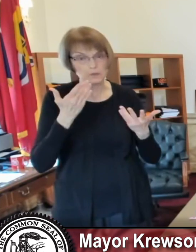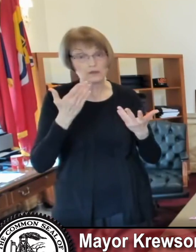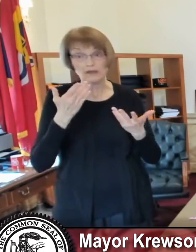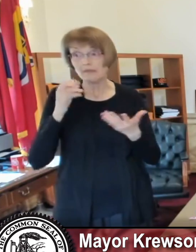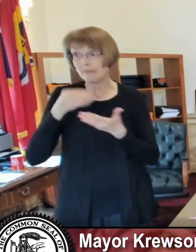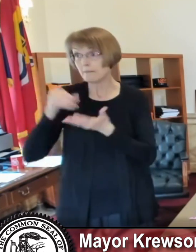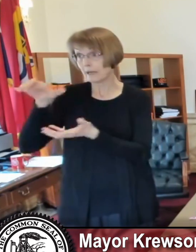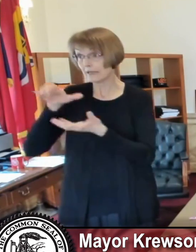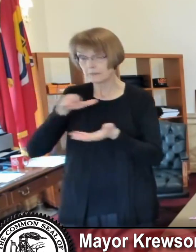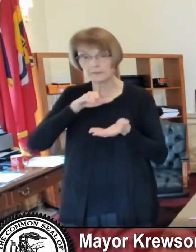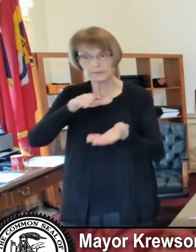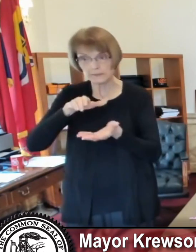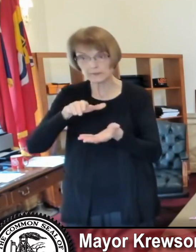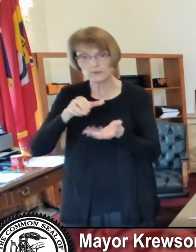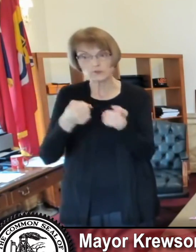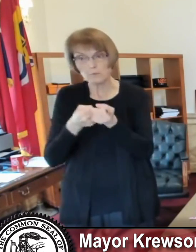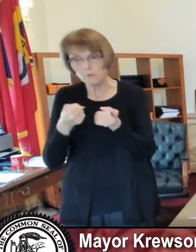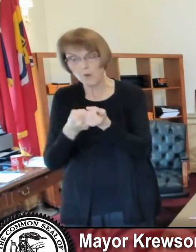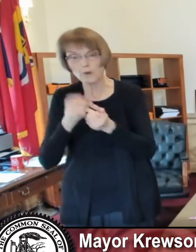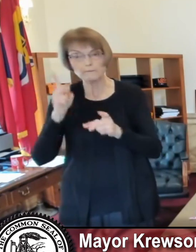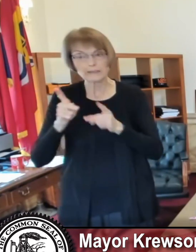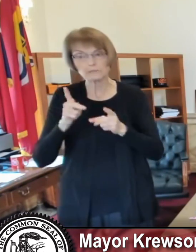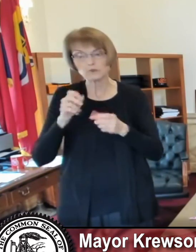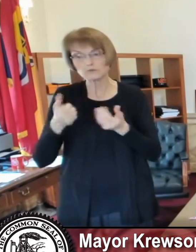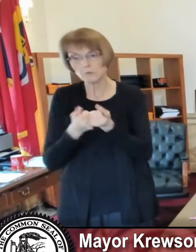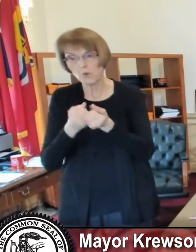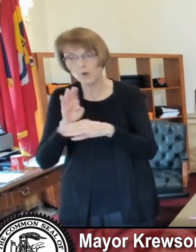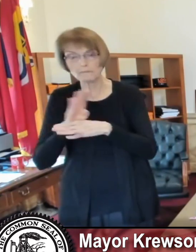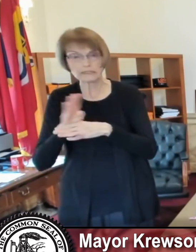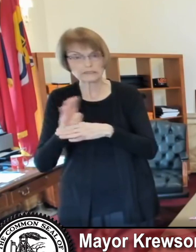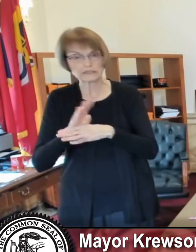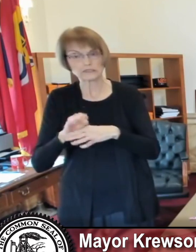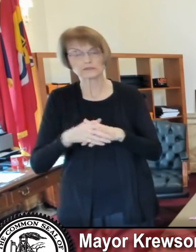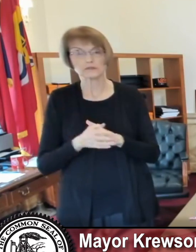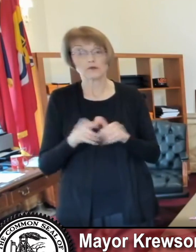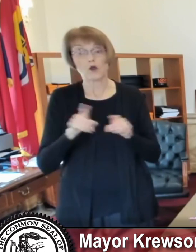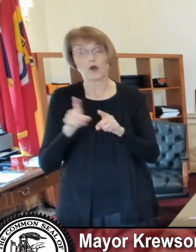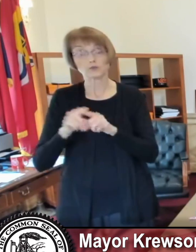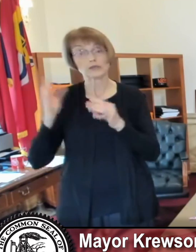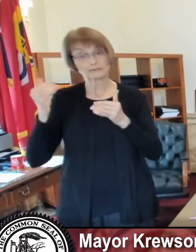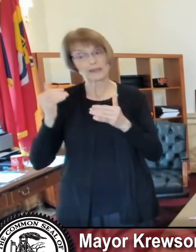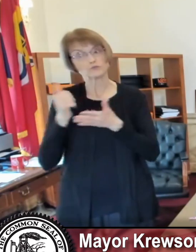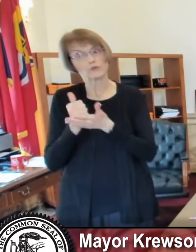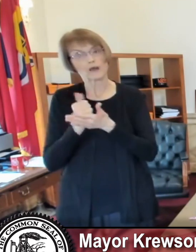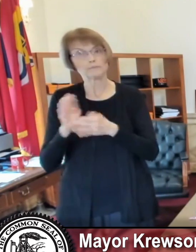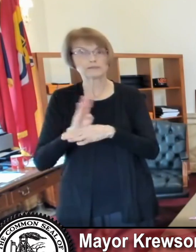and our businesses. So we will also be doing that. We also expect to help businesses. Now,